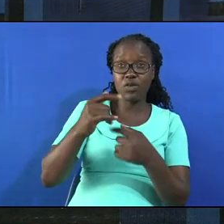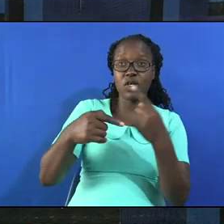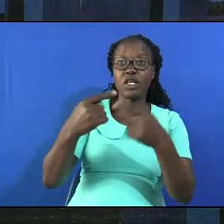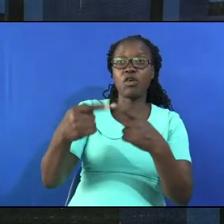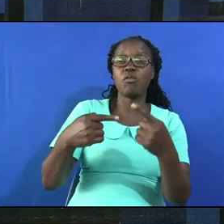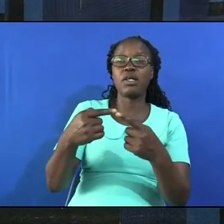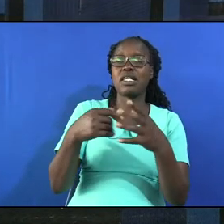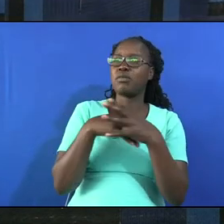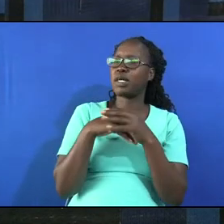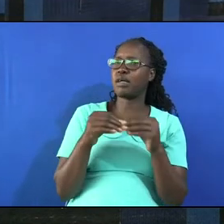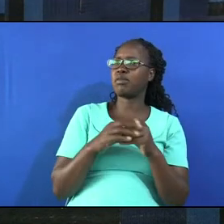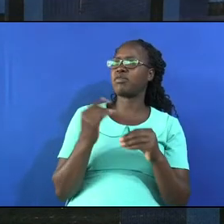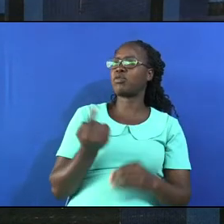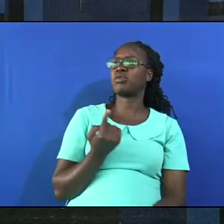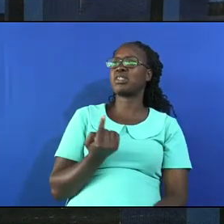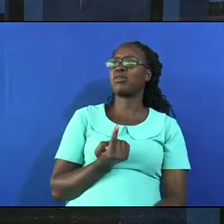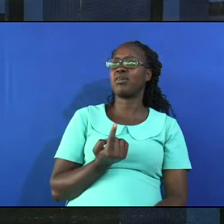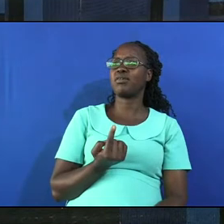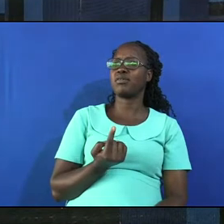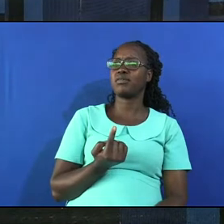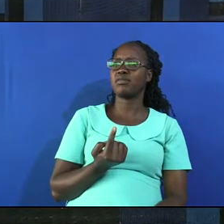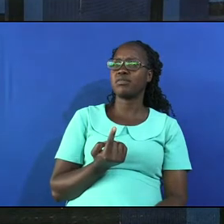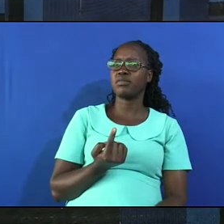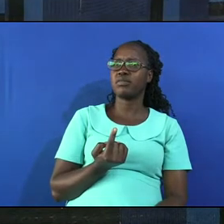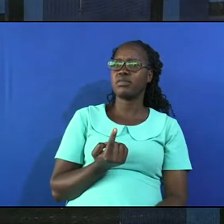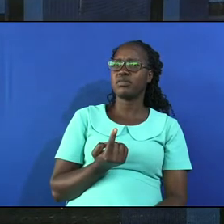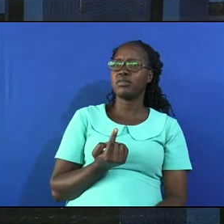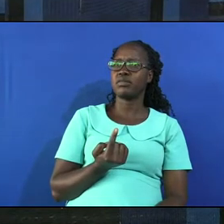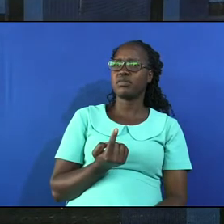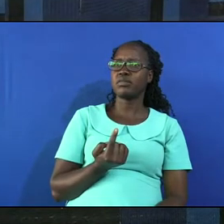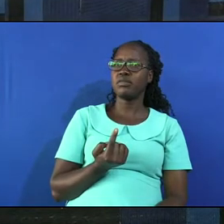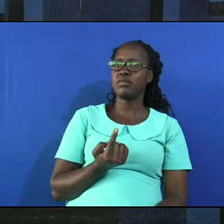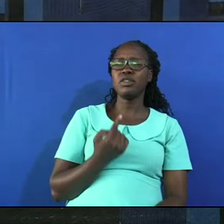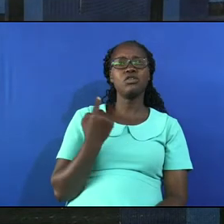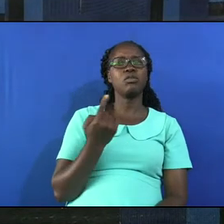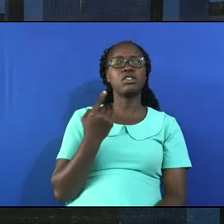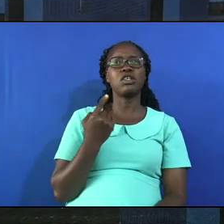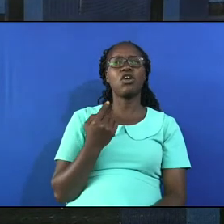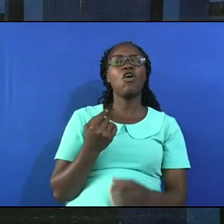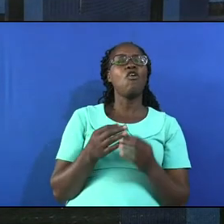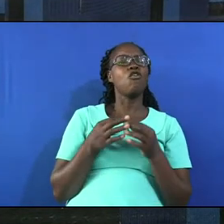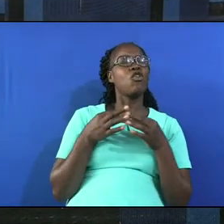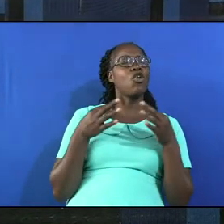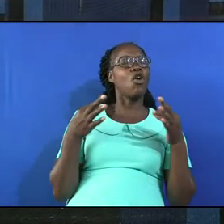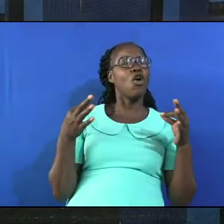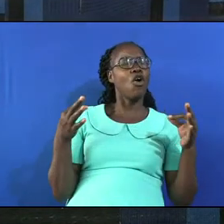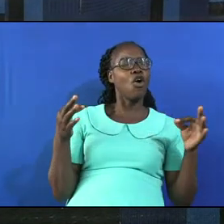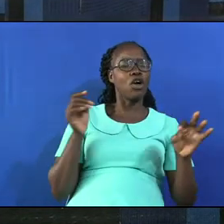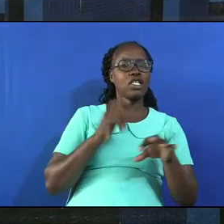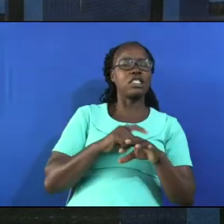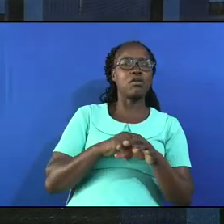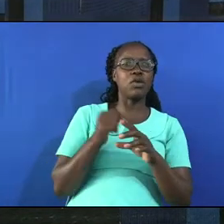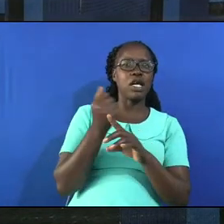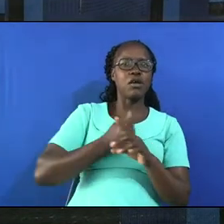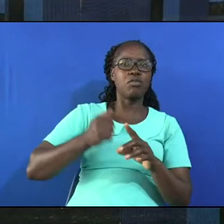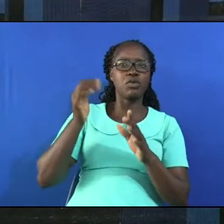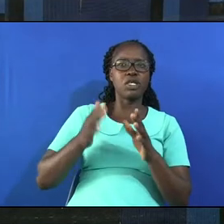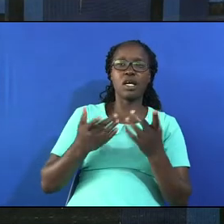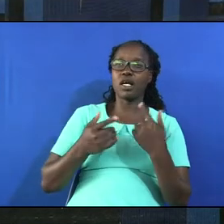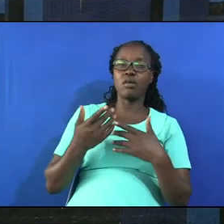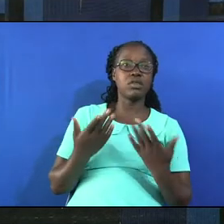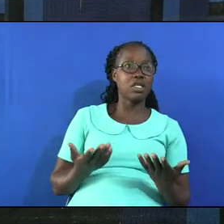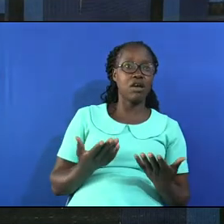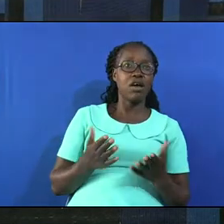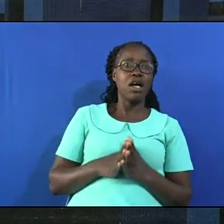we can be comfortable being single. You have been single for so long that when an abuser comes